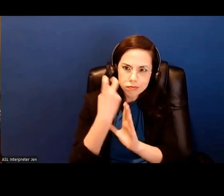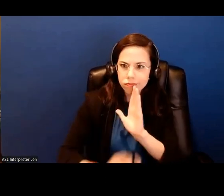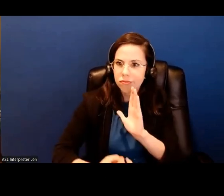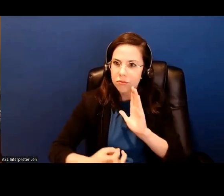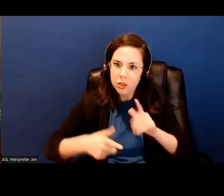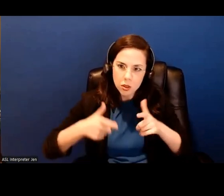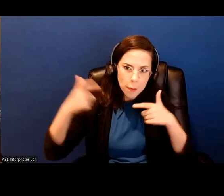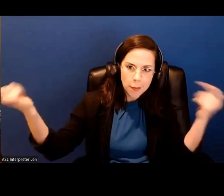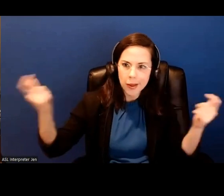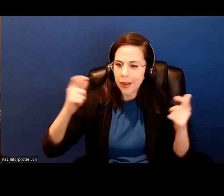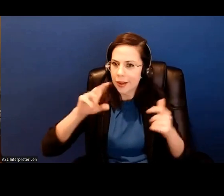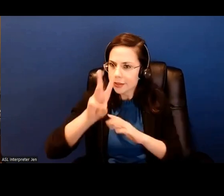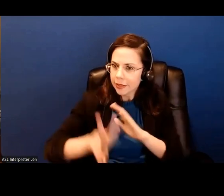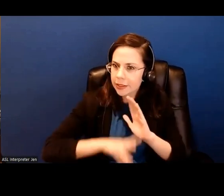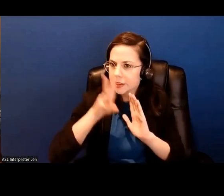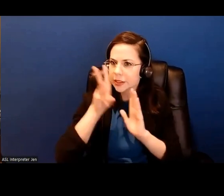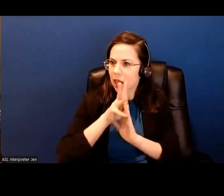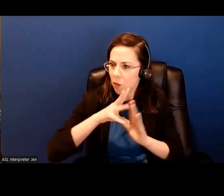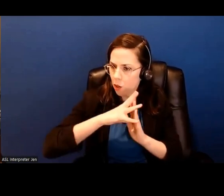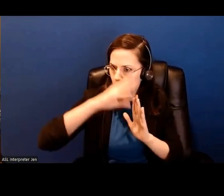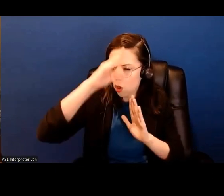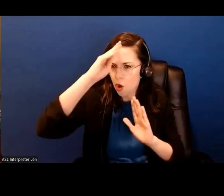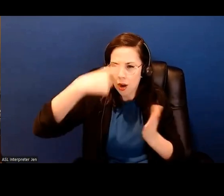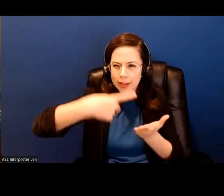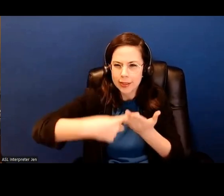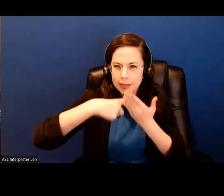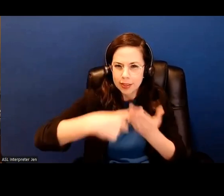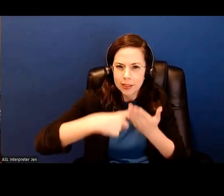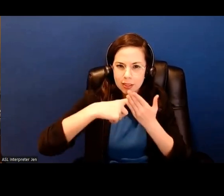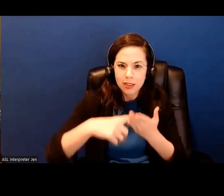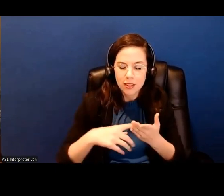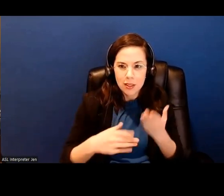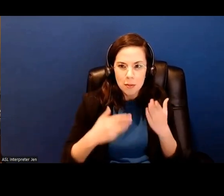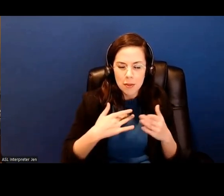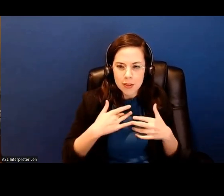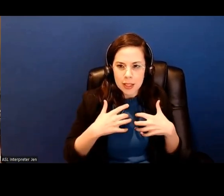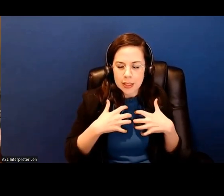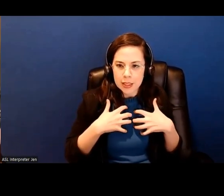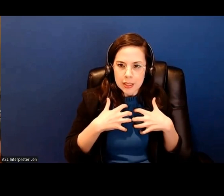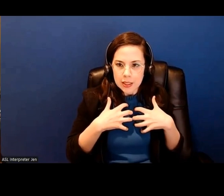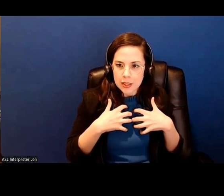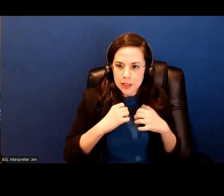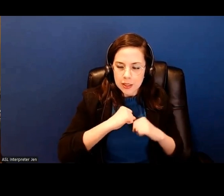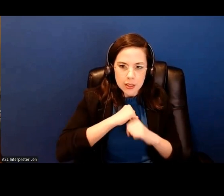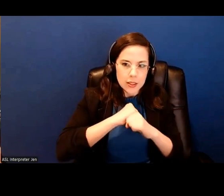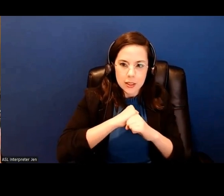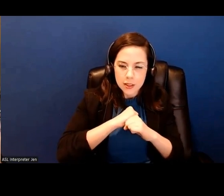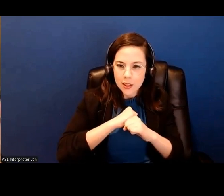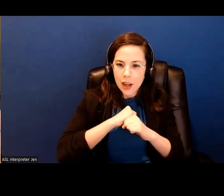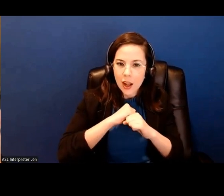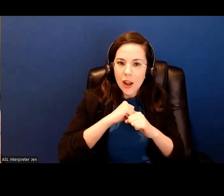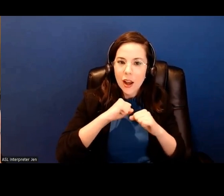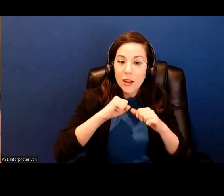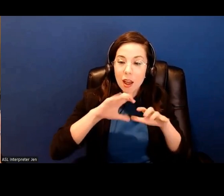session, a 6-hour learning session with a little bit of that edge maybe still back on. And during that time of just like